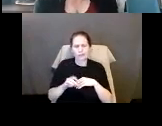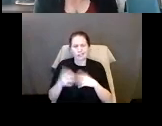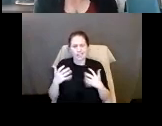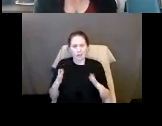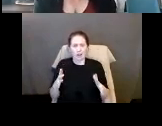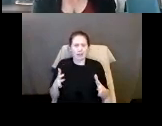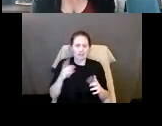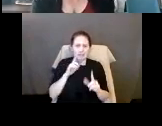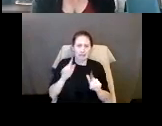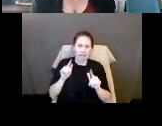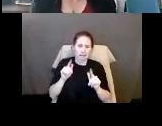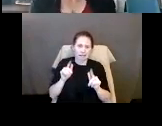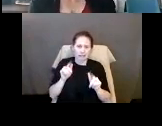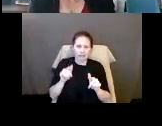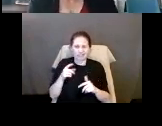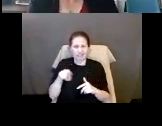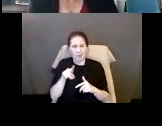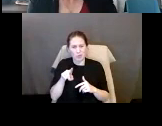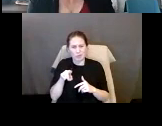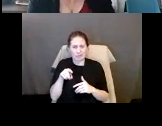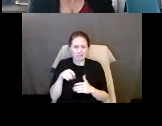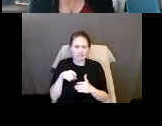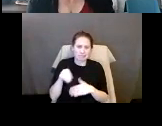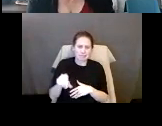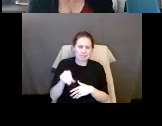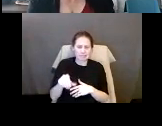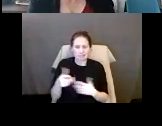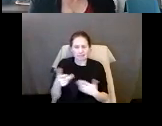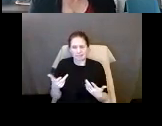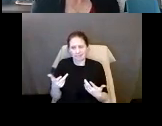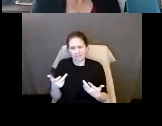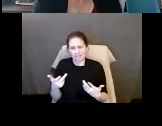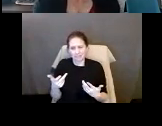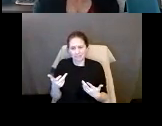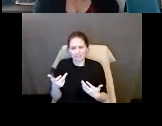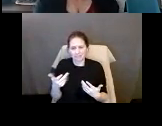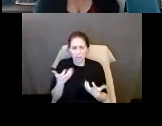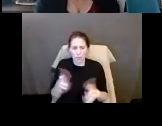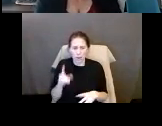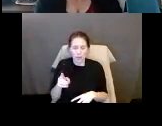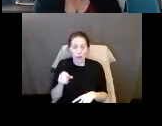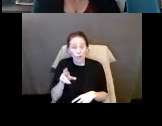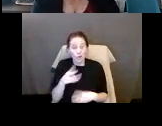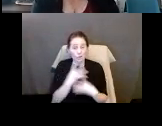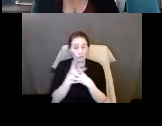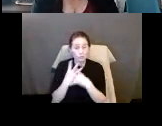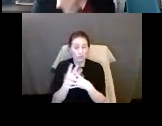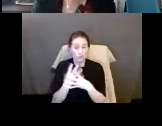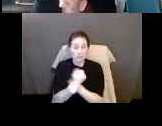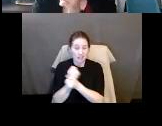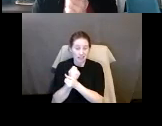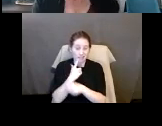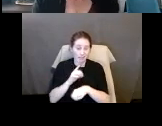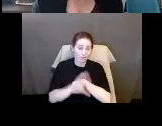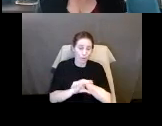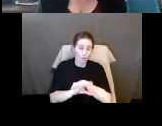be there and would unhappily not like being there? Or were they prisoners and slaves who were forced